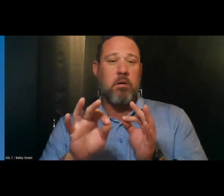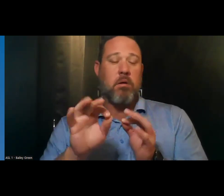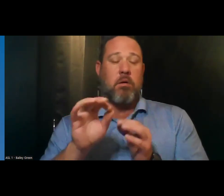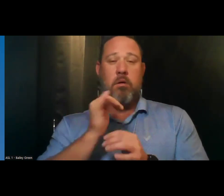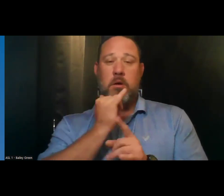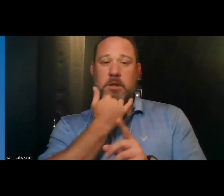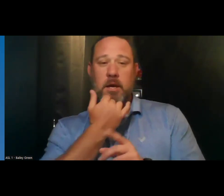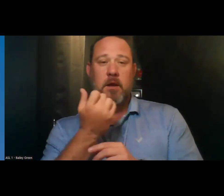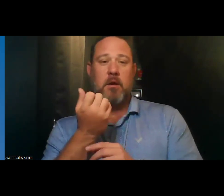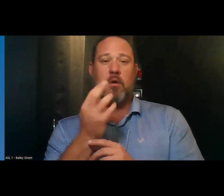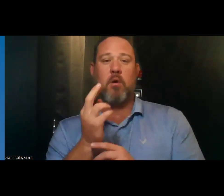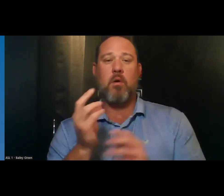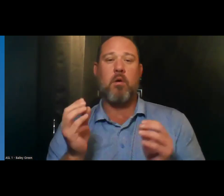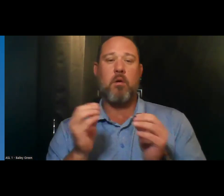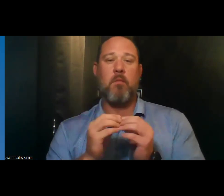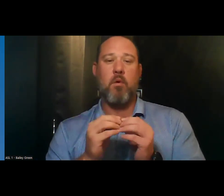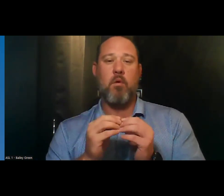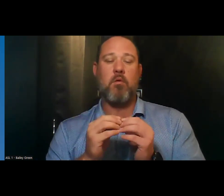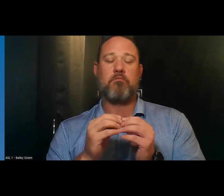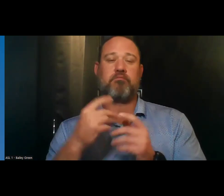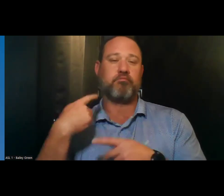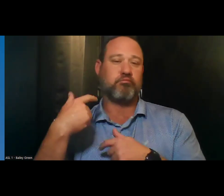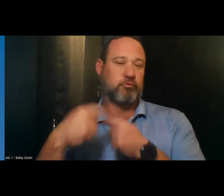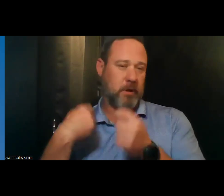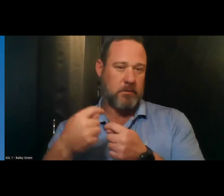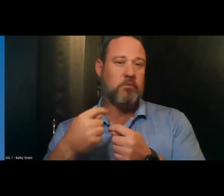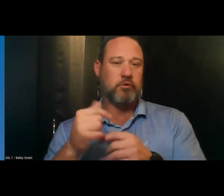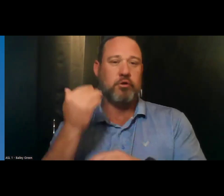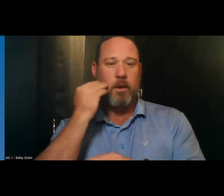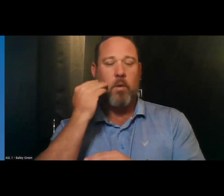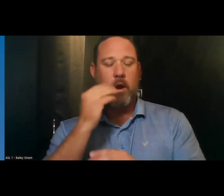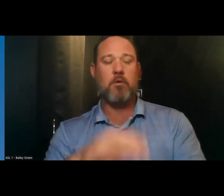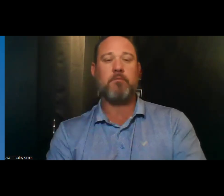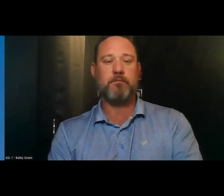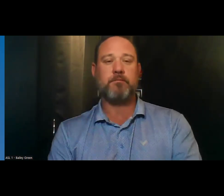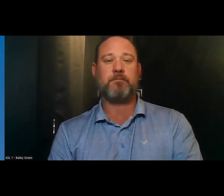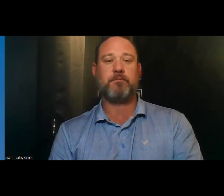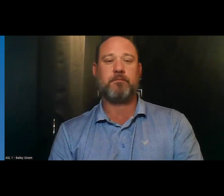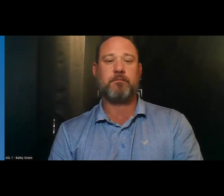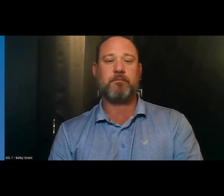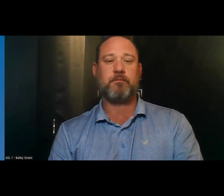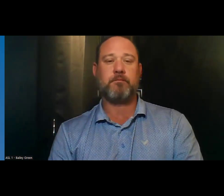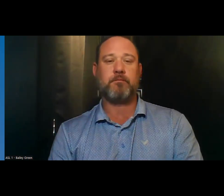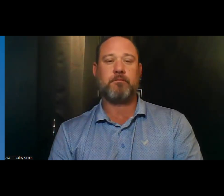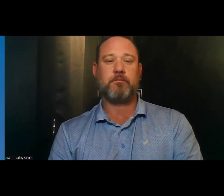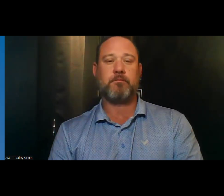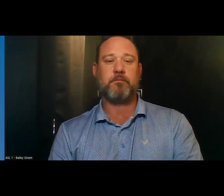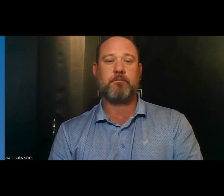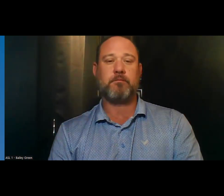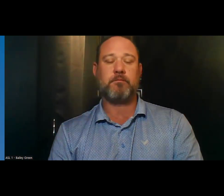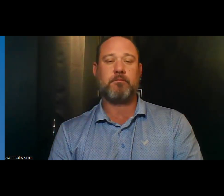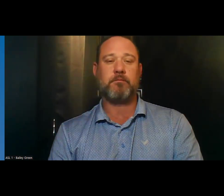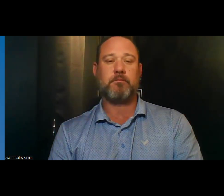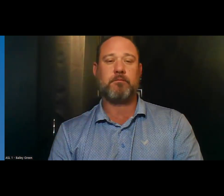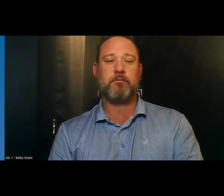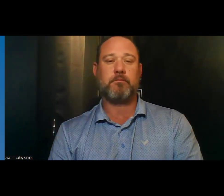or whether there's more of a trend that's happening that we should be aware of. And before I sort of open it up and